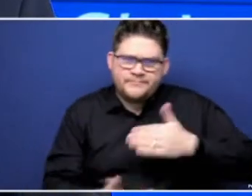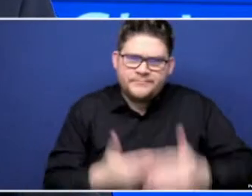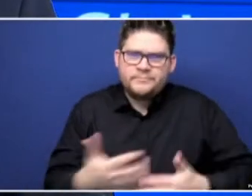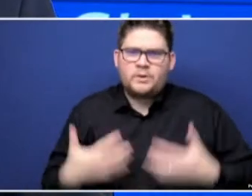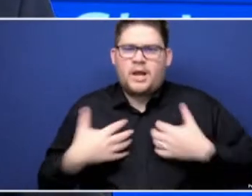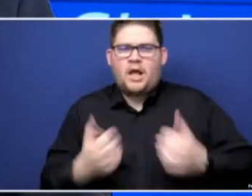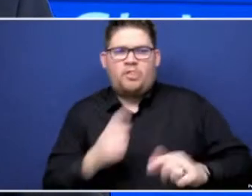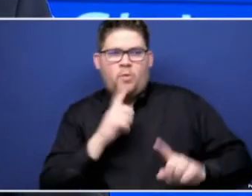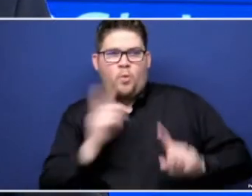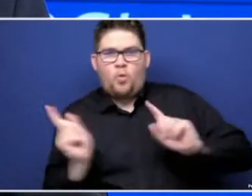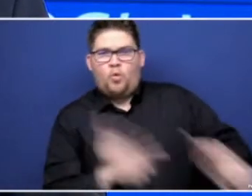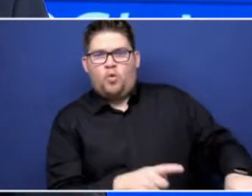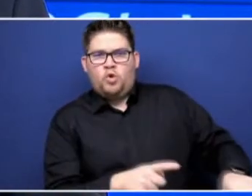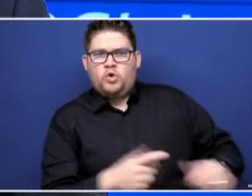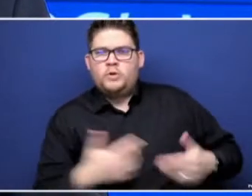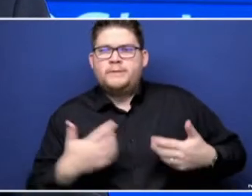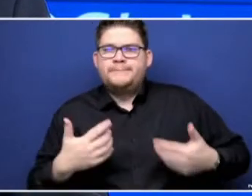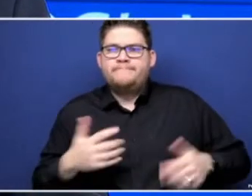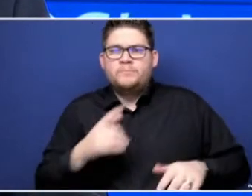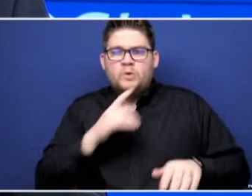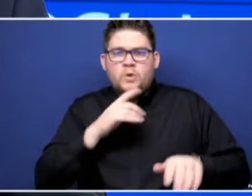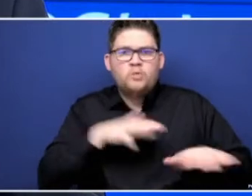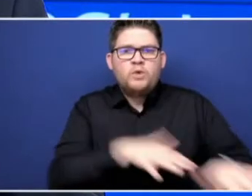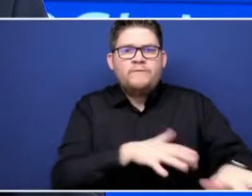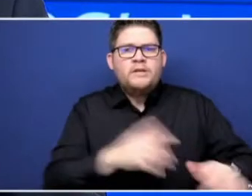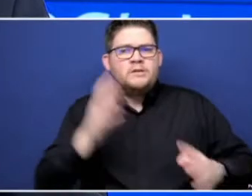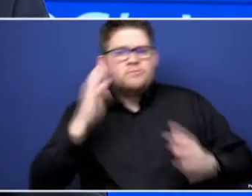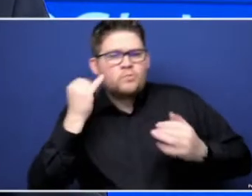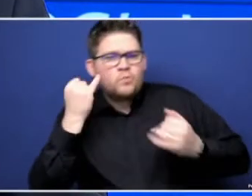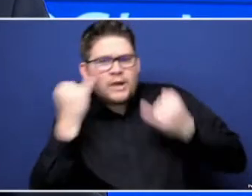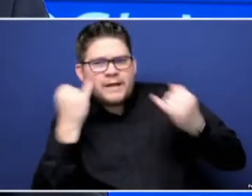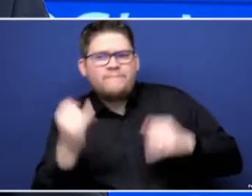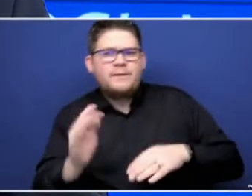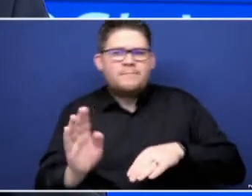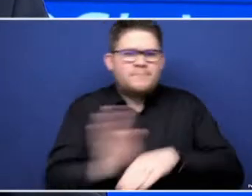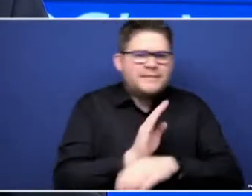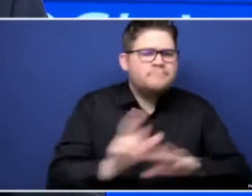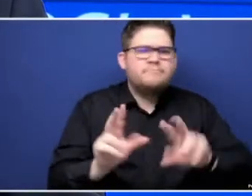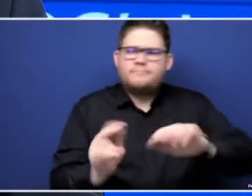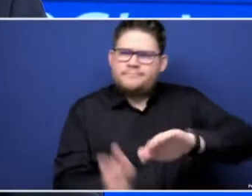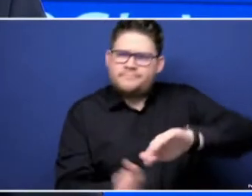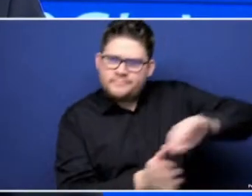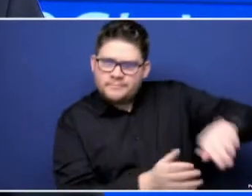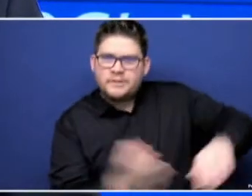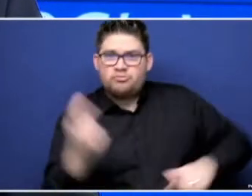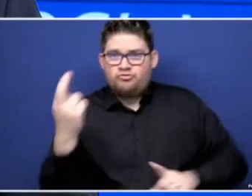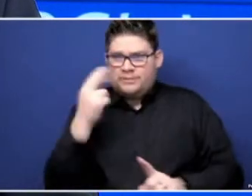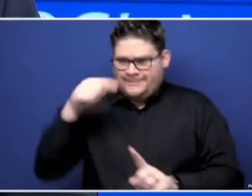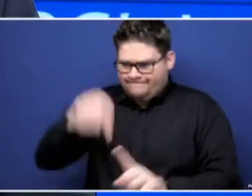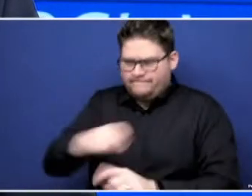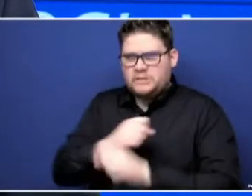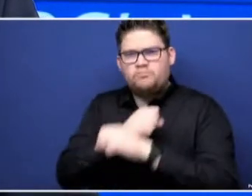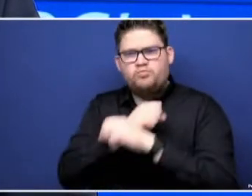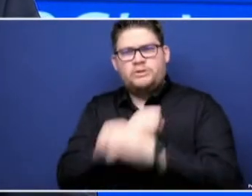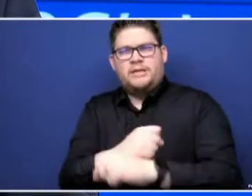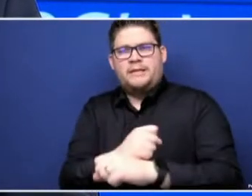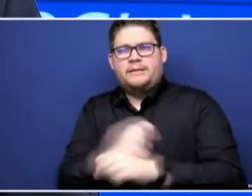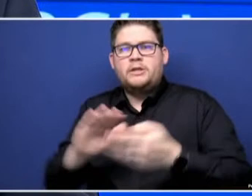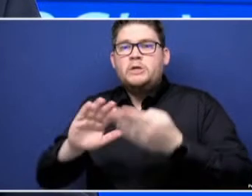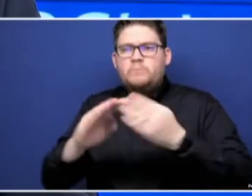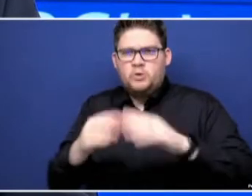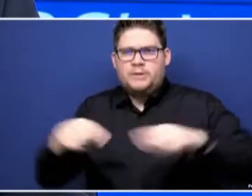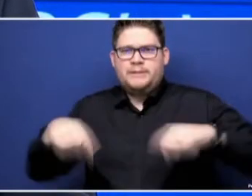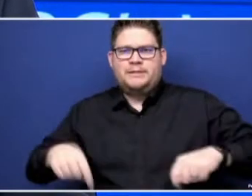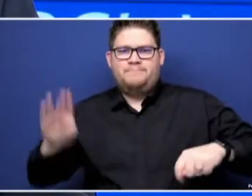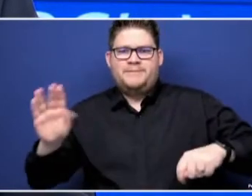provides cash in the pockets of workers who have been hard hit by furloughing and suspension of their regular hours